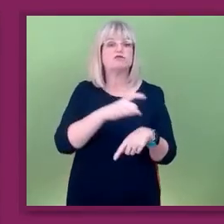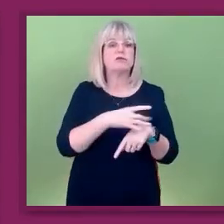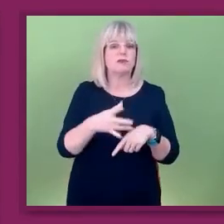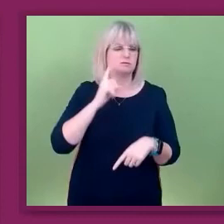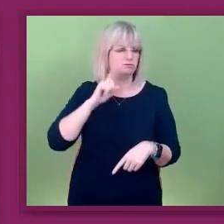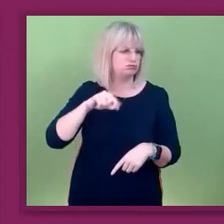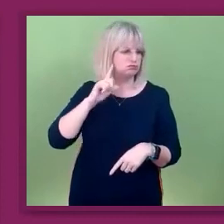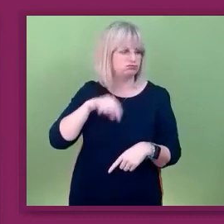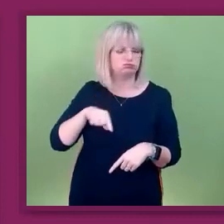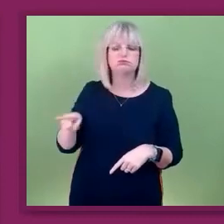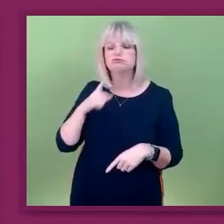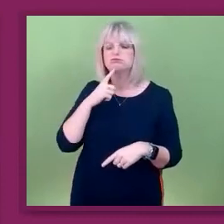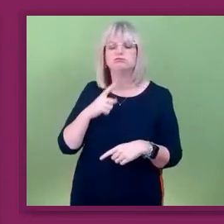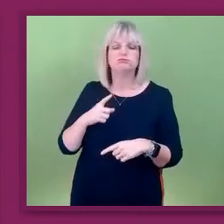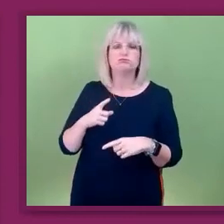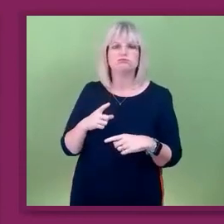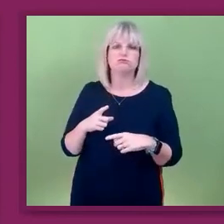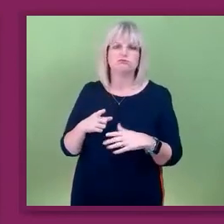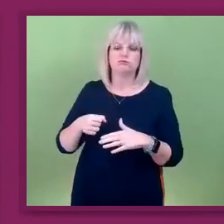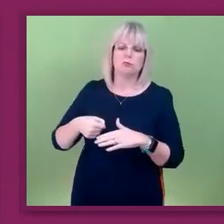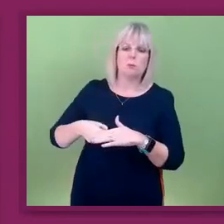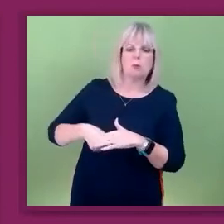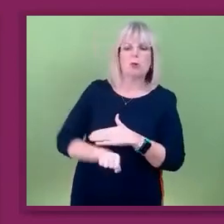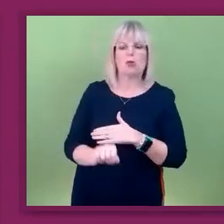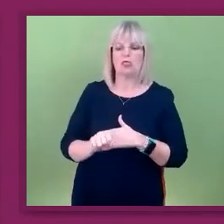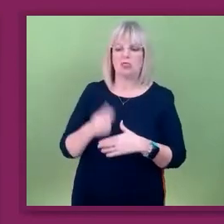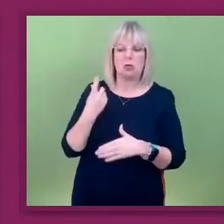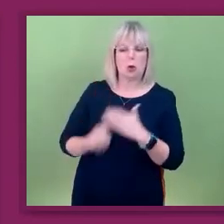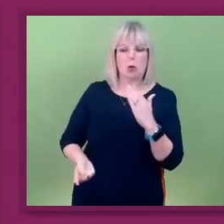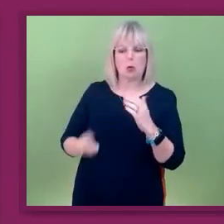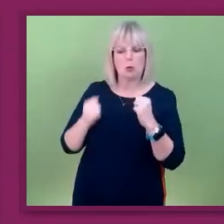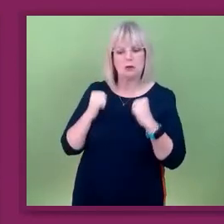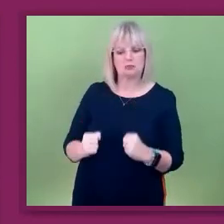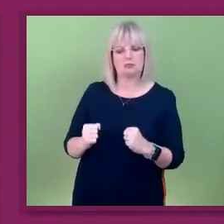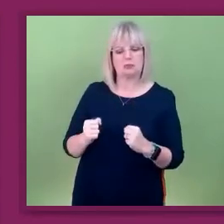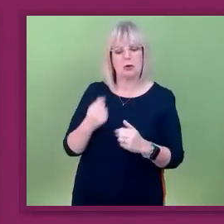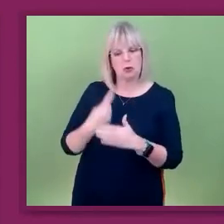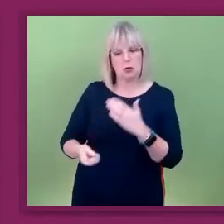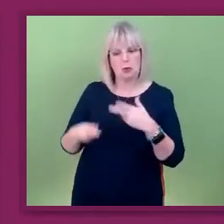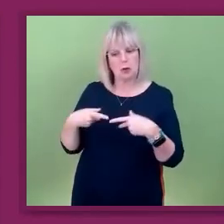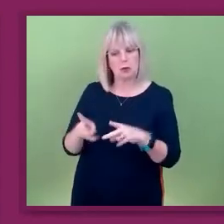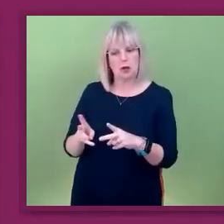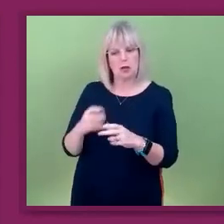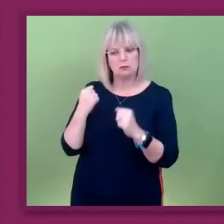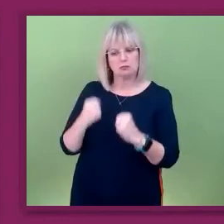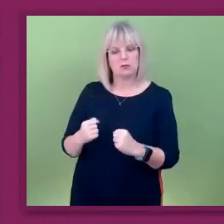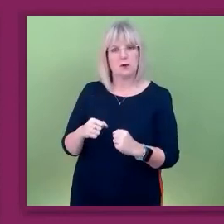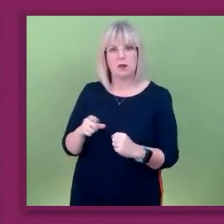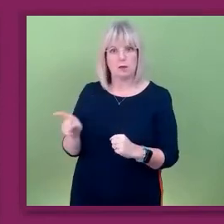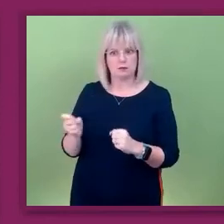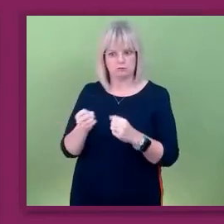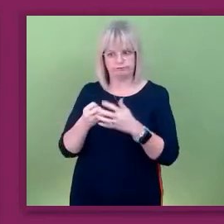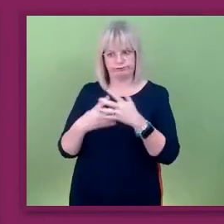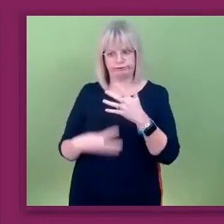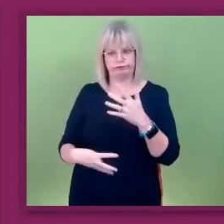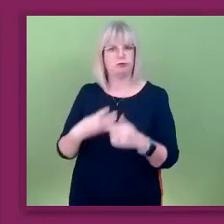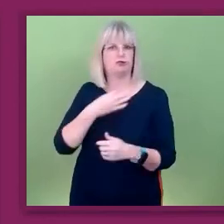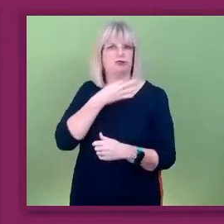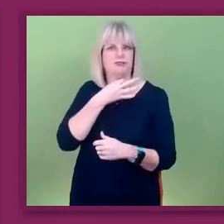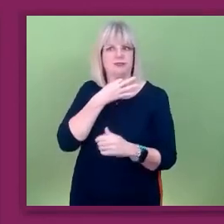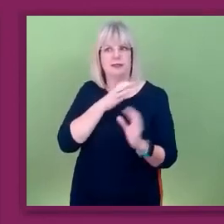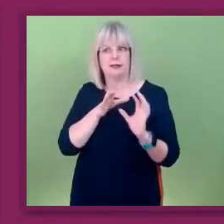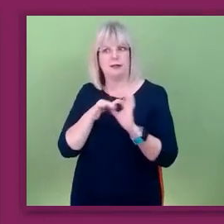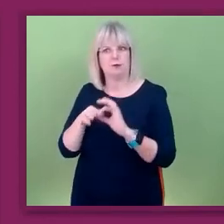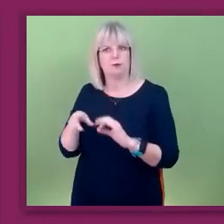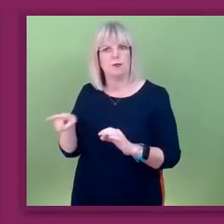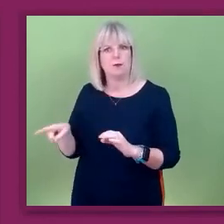birth is actually the only way for them, despite the numerous risks that are associated for them. So I don't know about